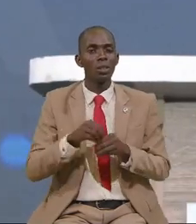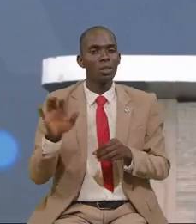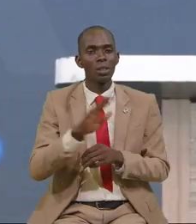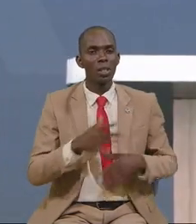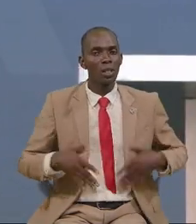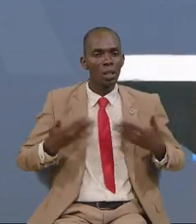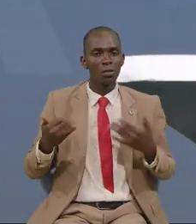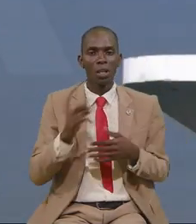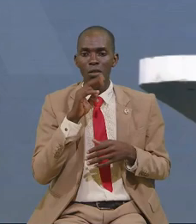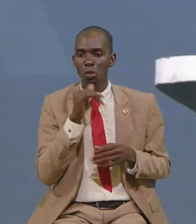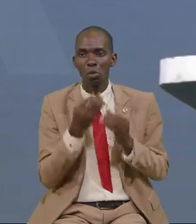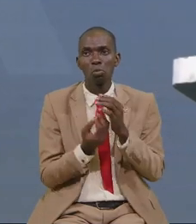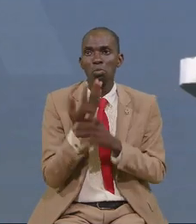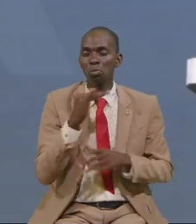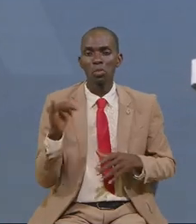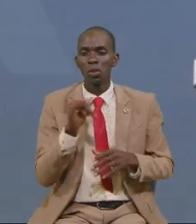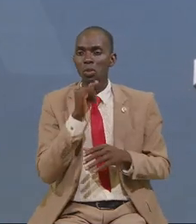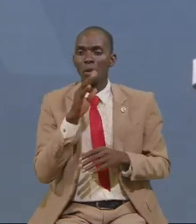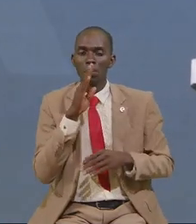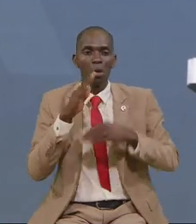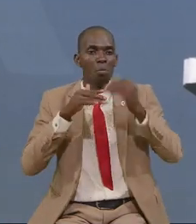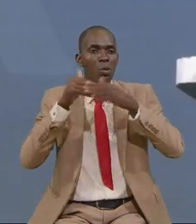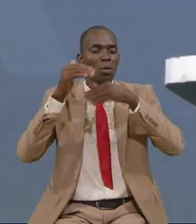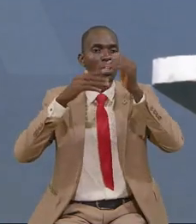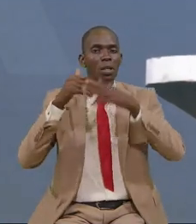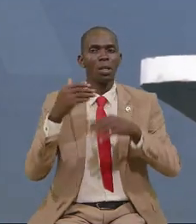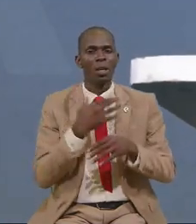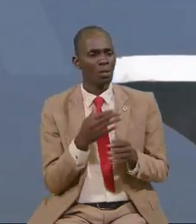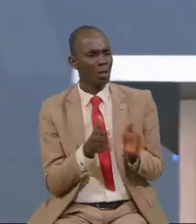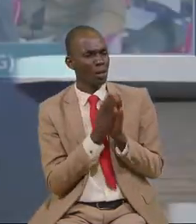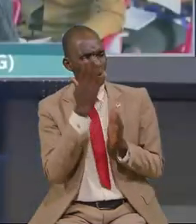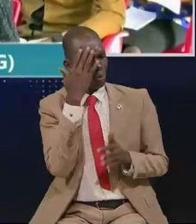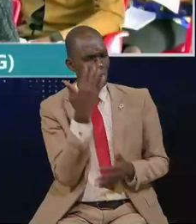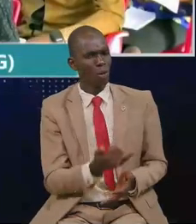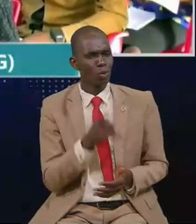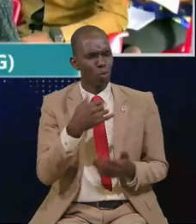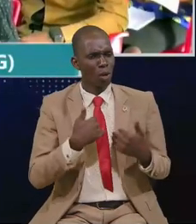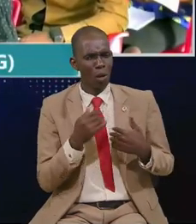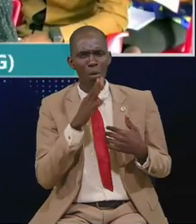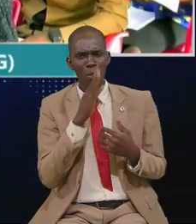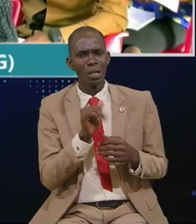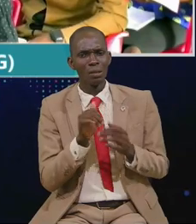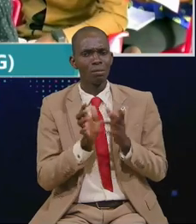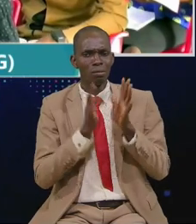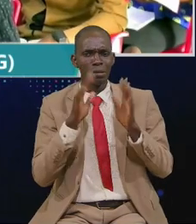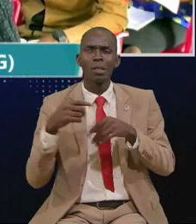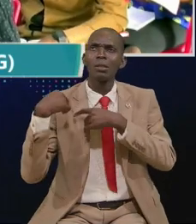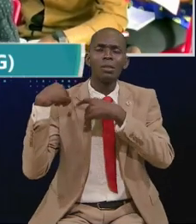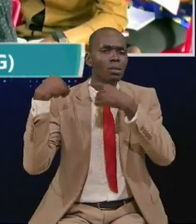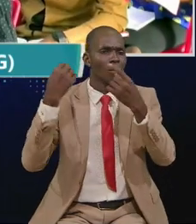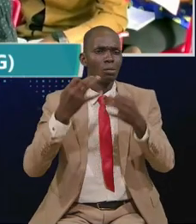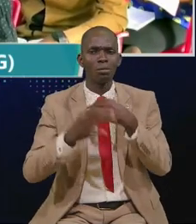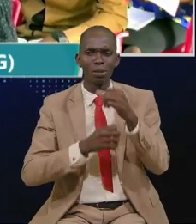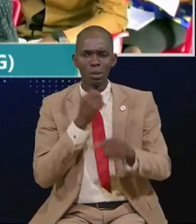not being built up. And you ask them, why? You've been a Christian for all these years, you've had